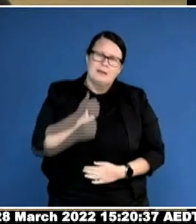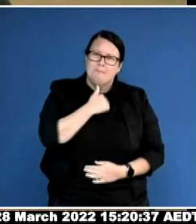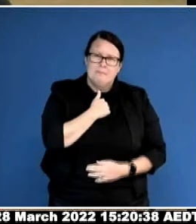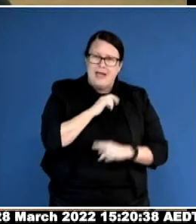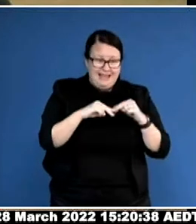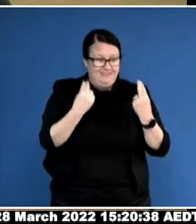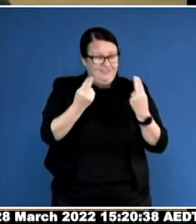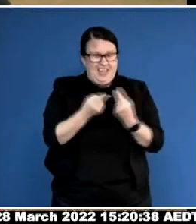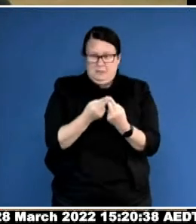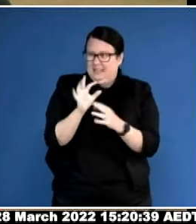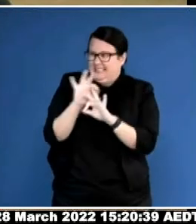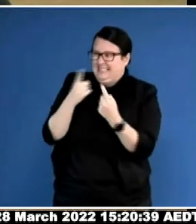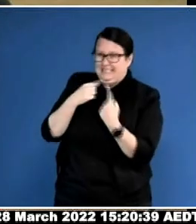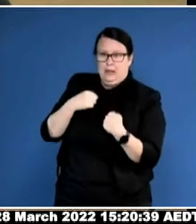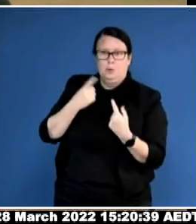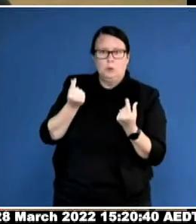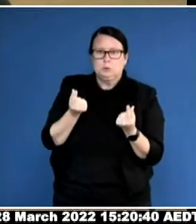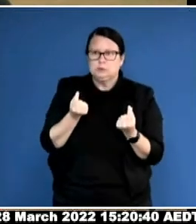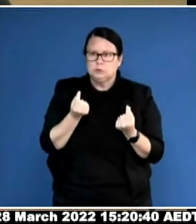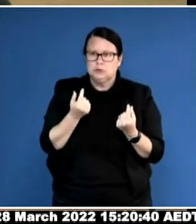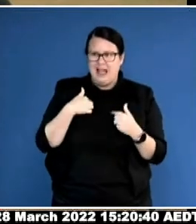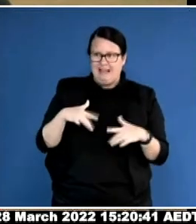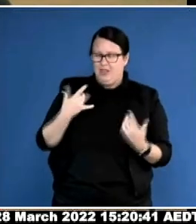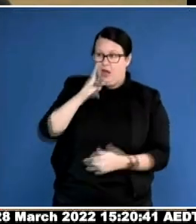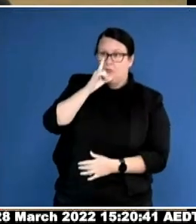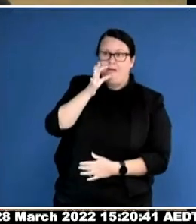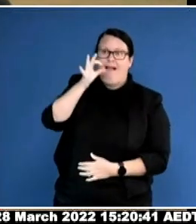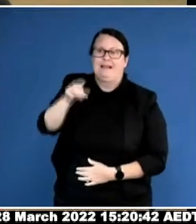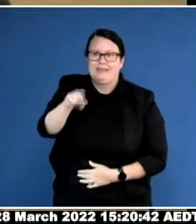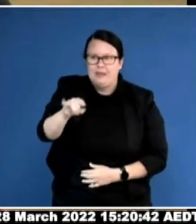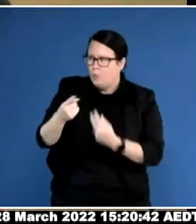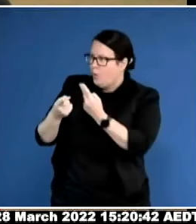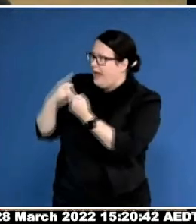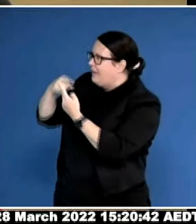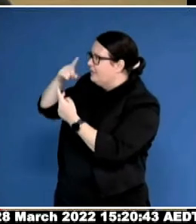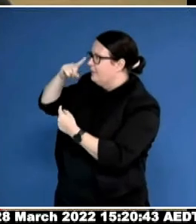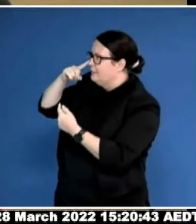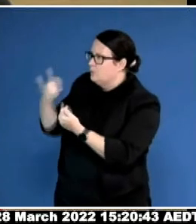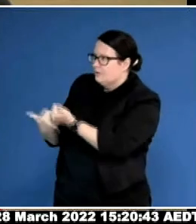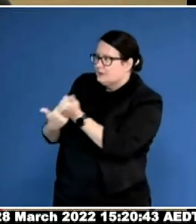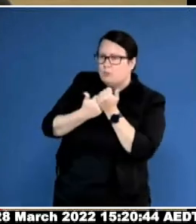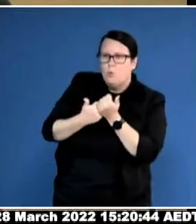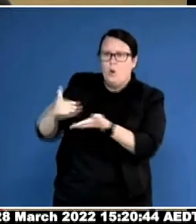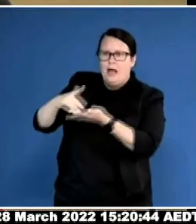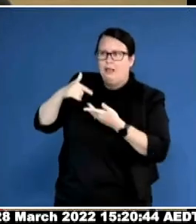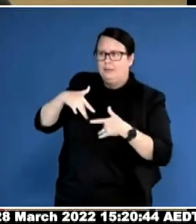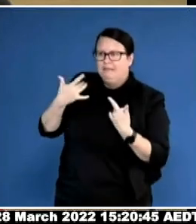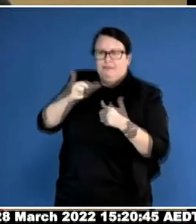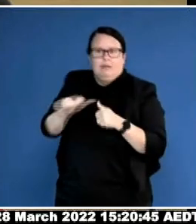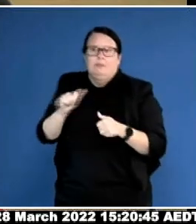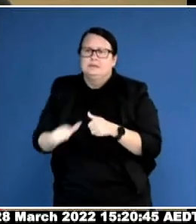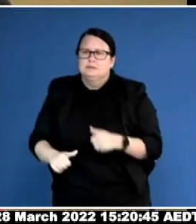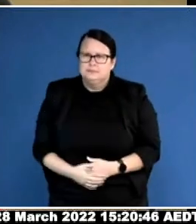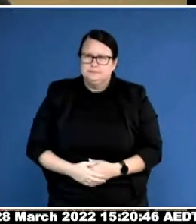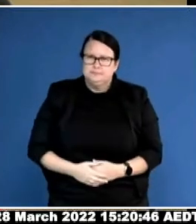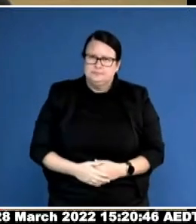me confidence that I could go to them and to other people in my life for support or comfort. I have